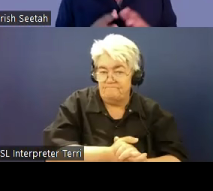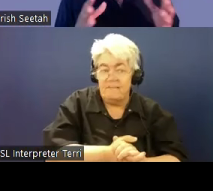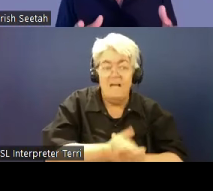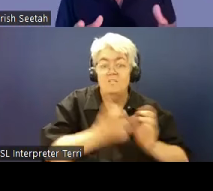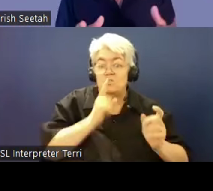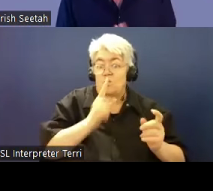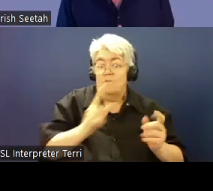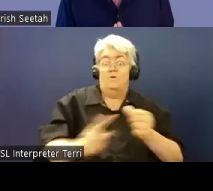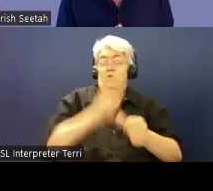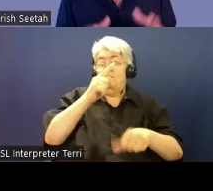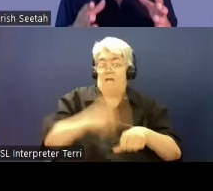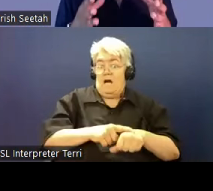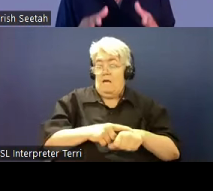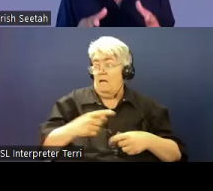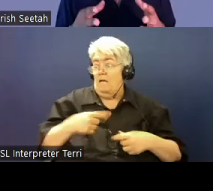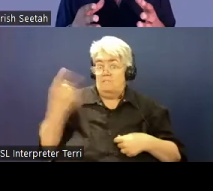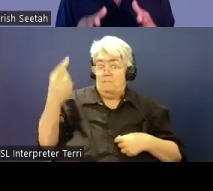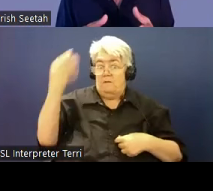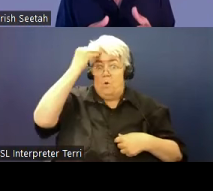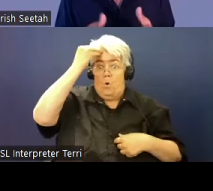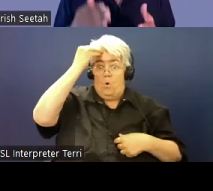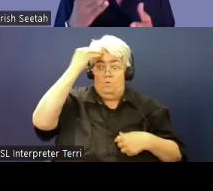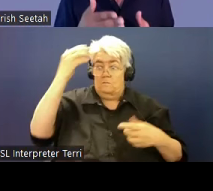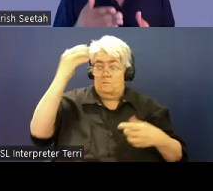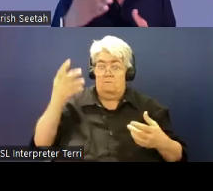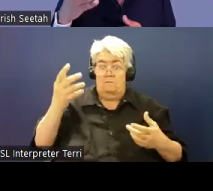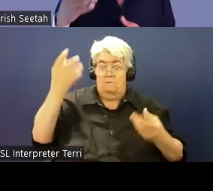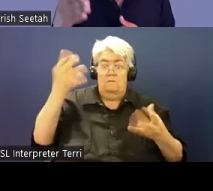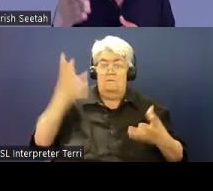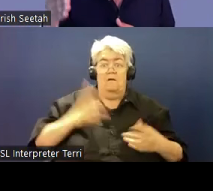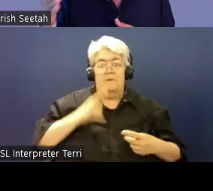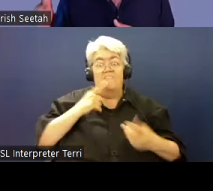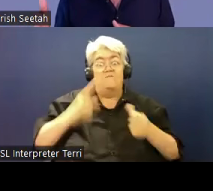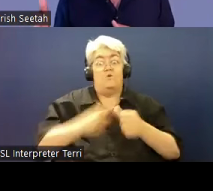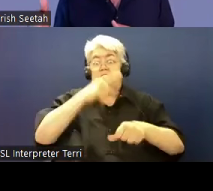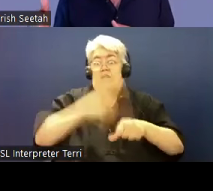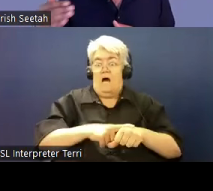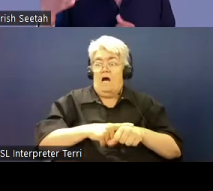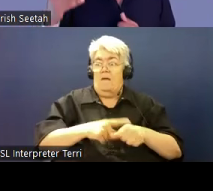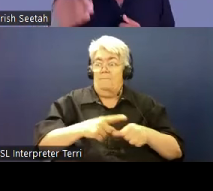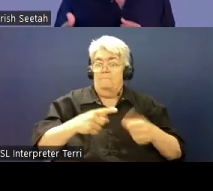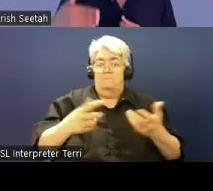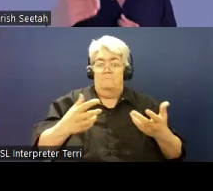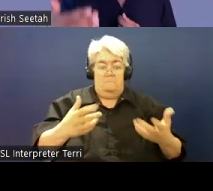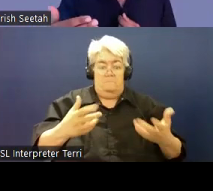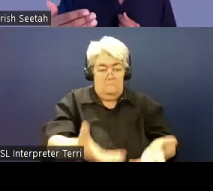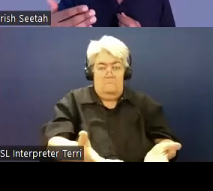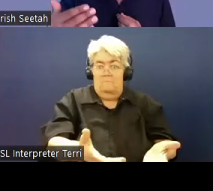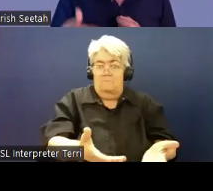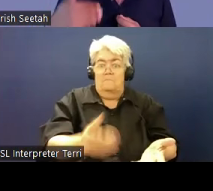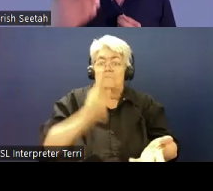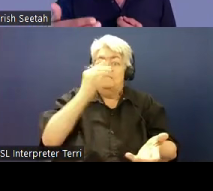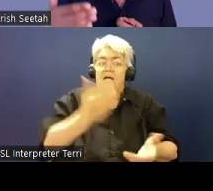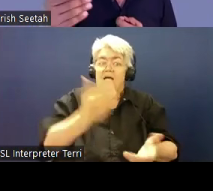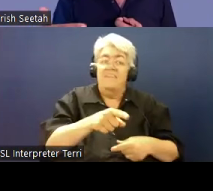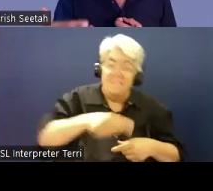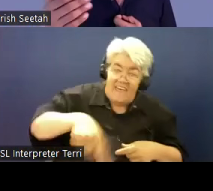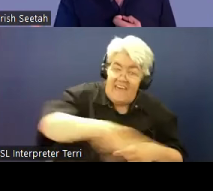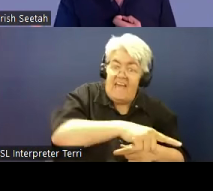my knowledge, and I'm happy to be corrected on this, but it's the first time where we're seeing concrete scientific evidence for palliative strategies, for